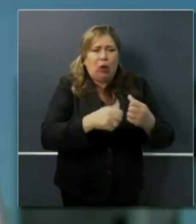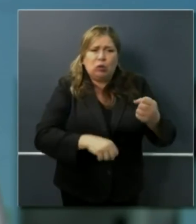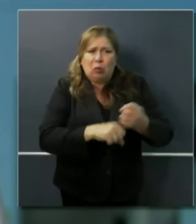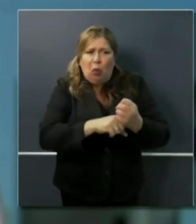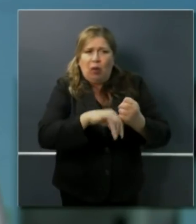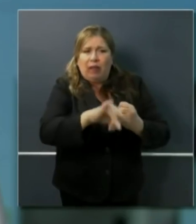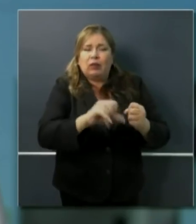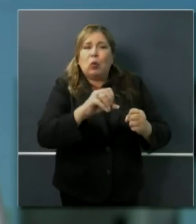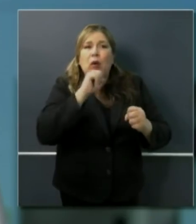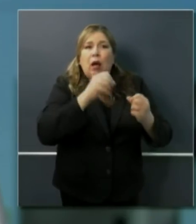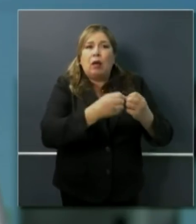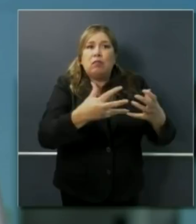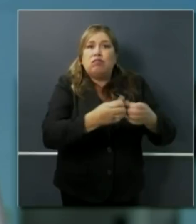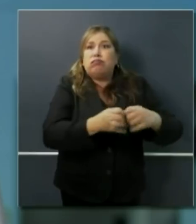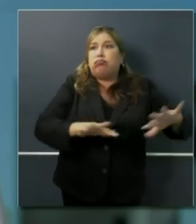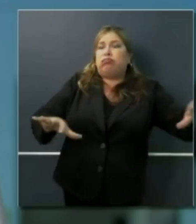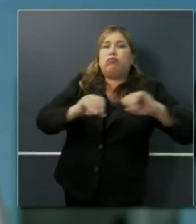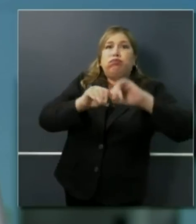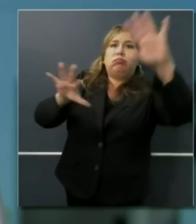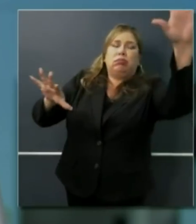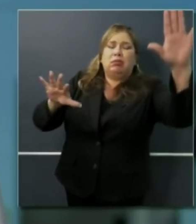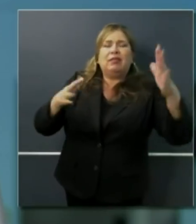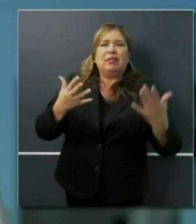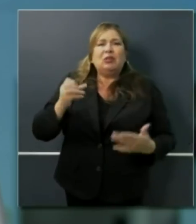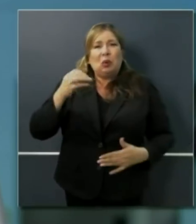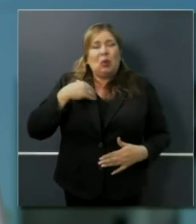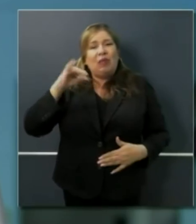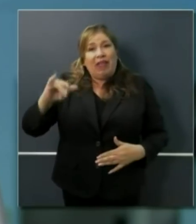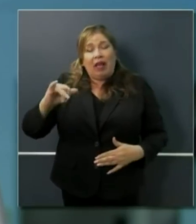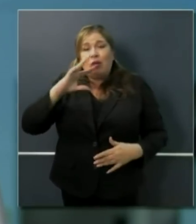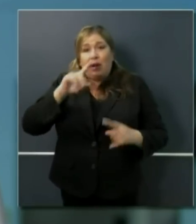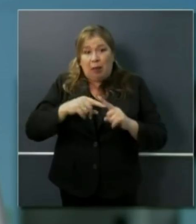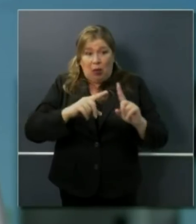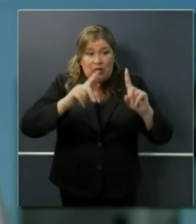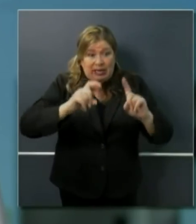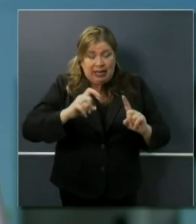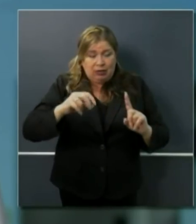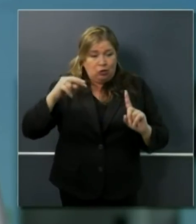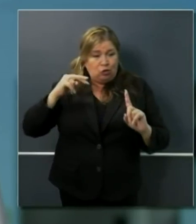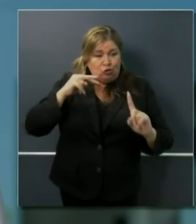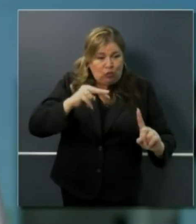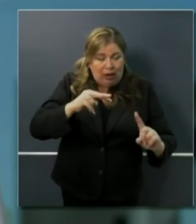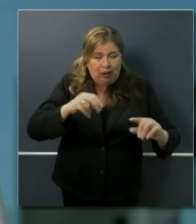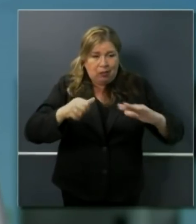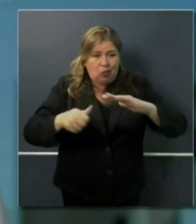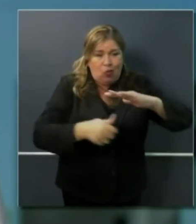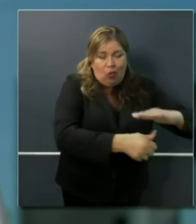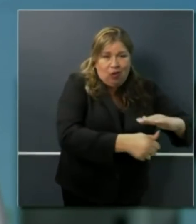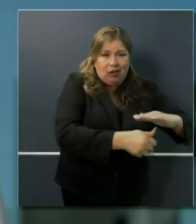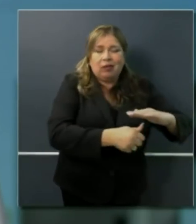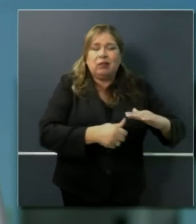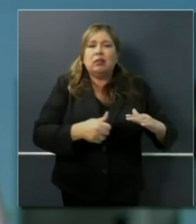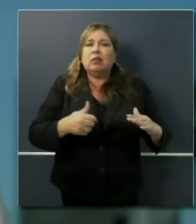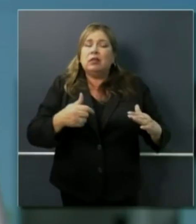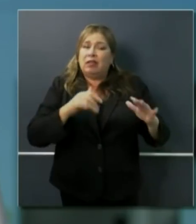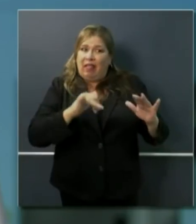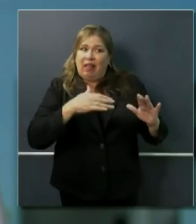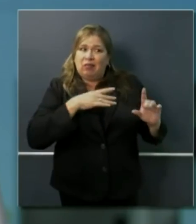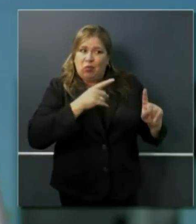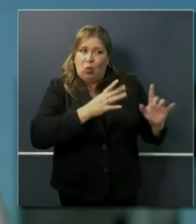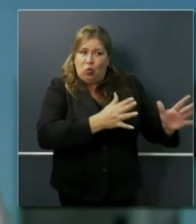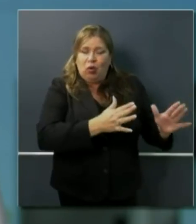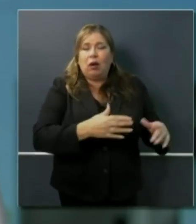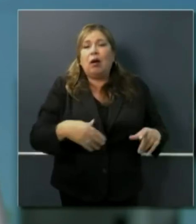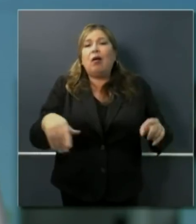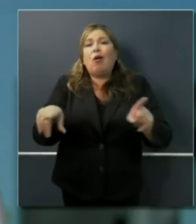of test, track, trace, isolate, and quarantine, we have other tools that augment our ability. So